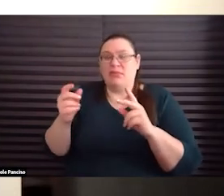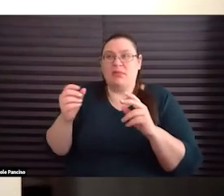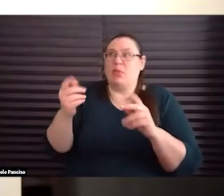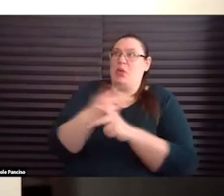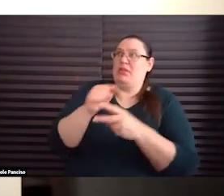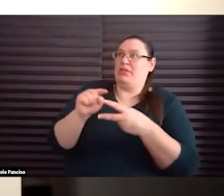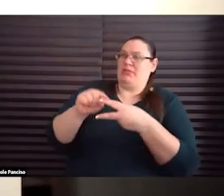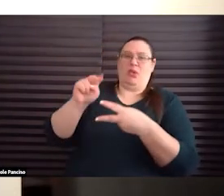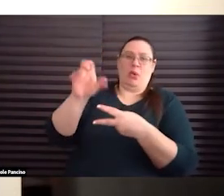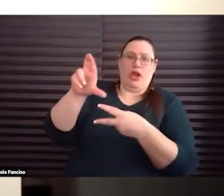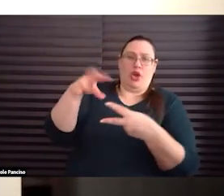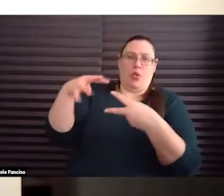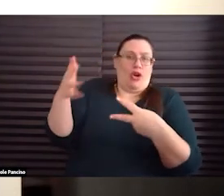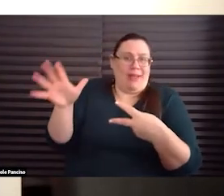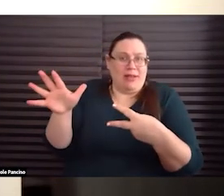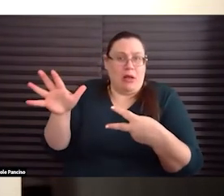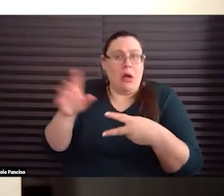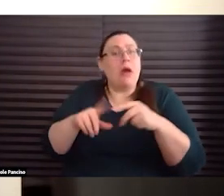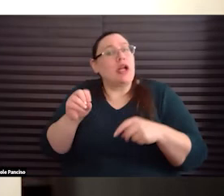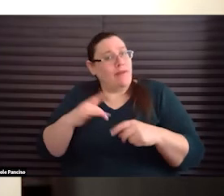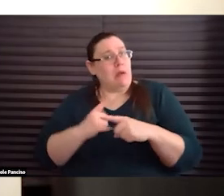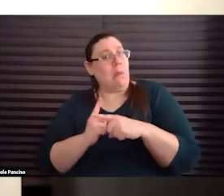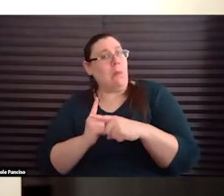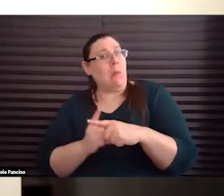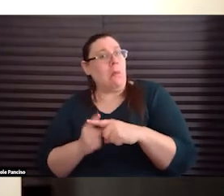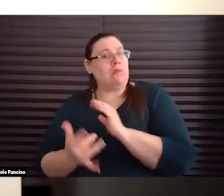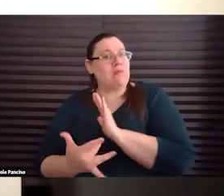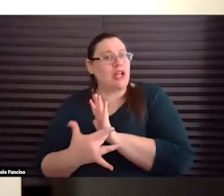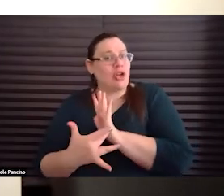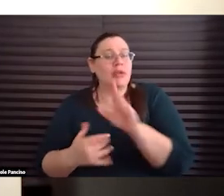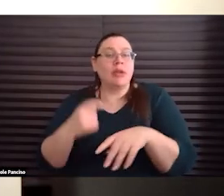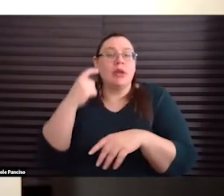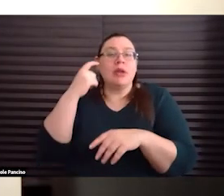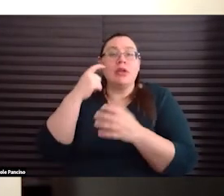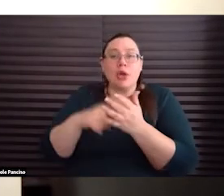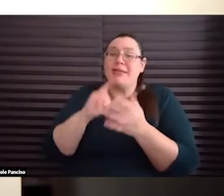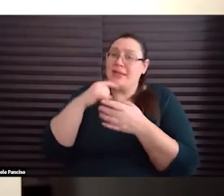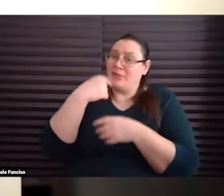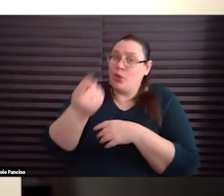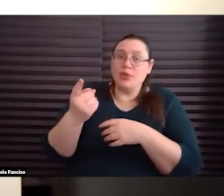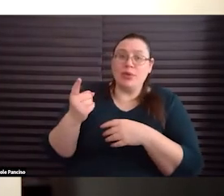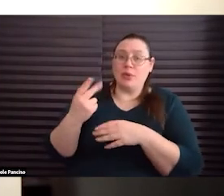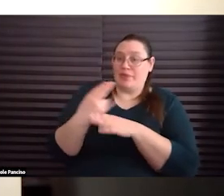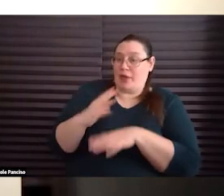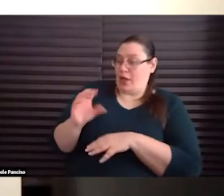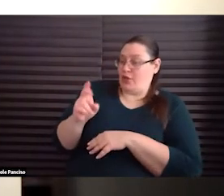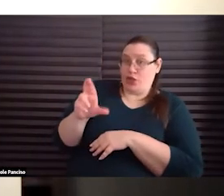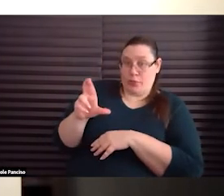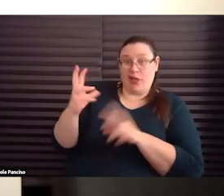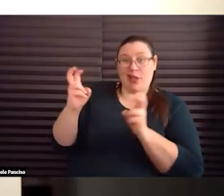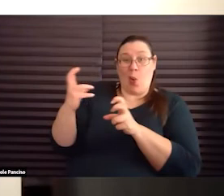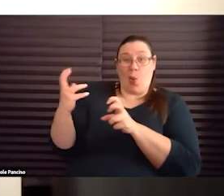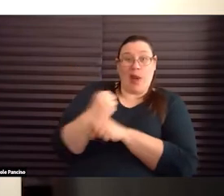fairly optimistic about technology. You see that I said the consumer is winning in media.